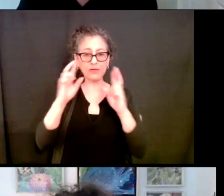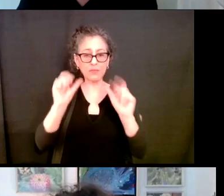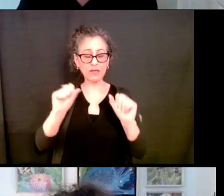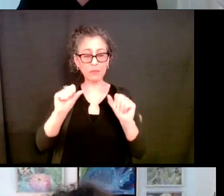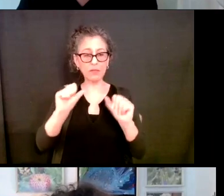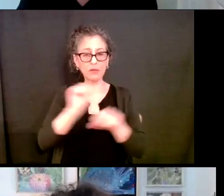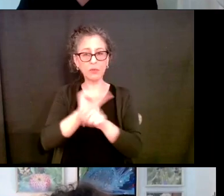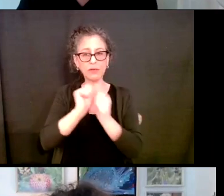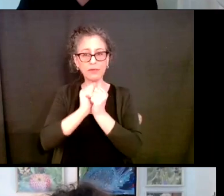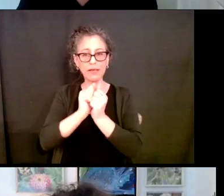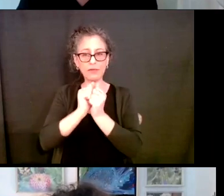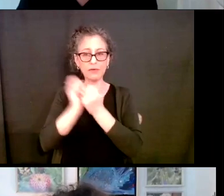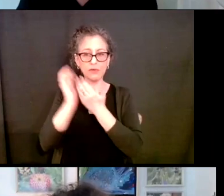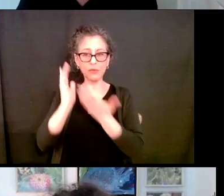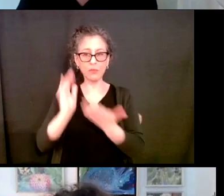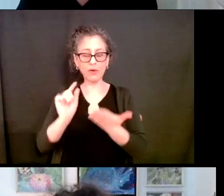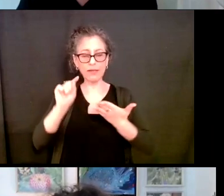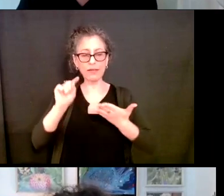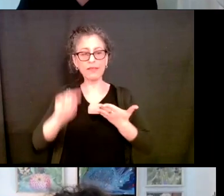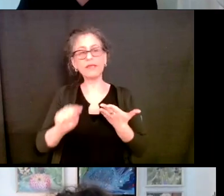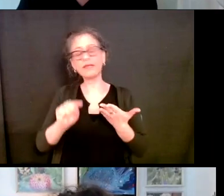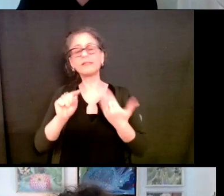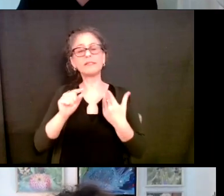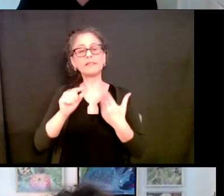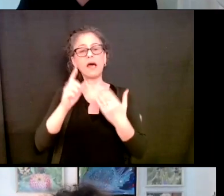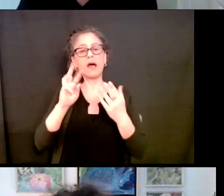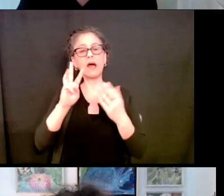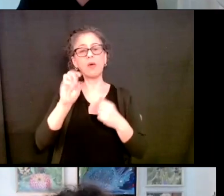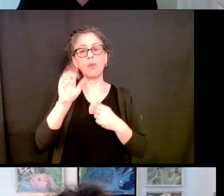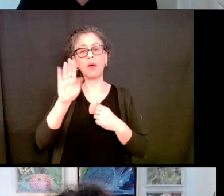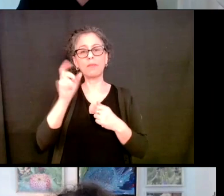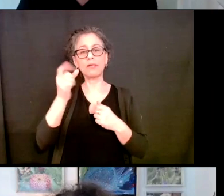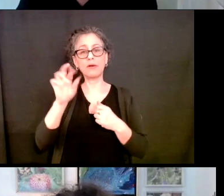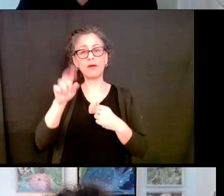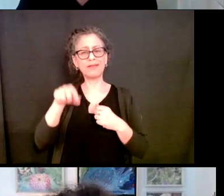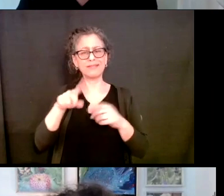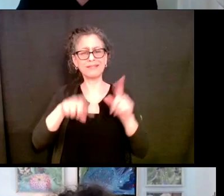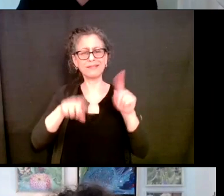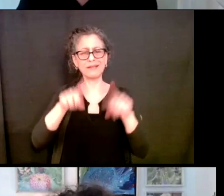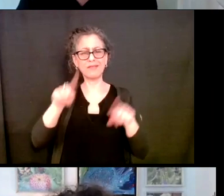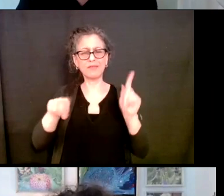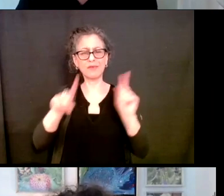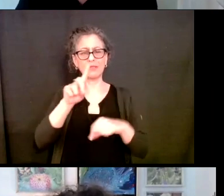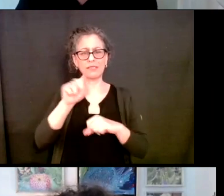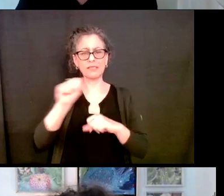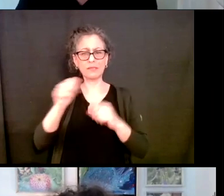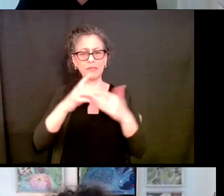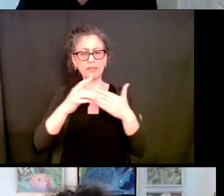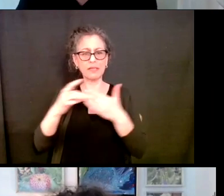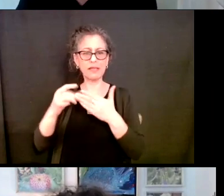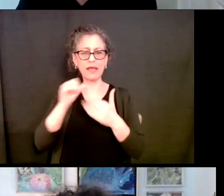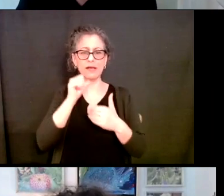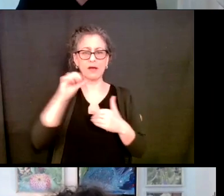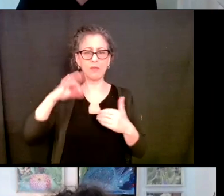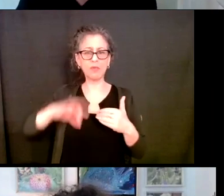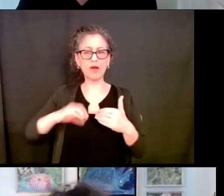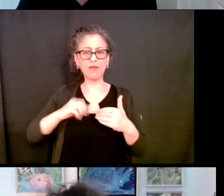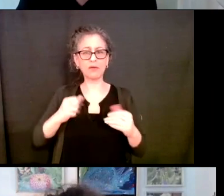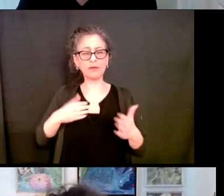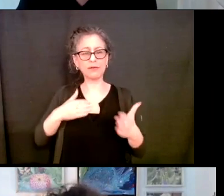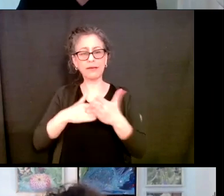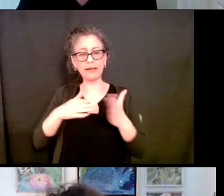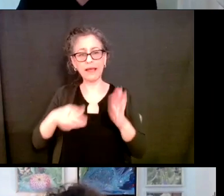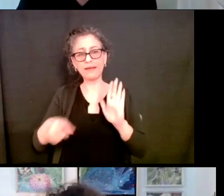webinar. RespectAbility is a diverse, disability-led nonprofit that fights stigmas and